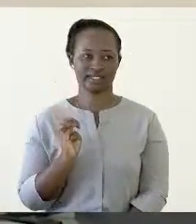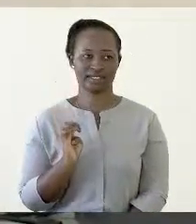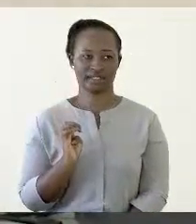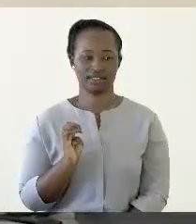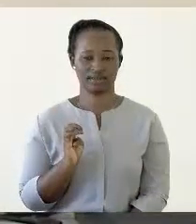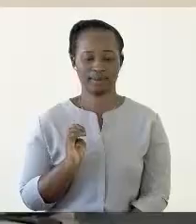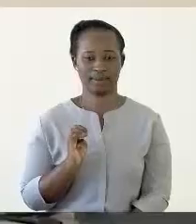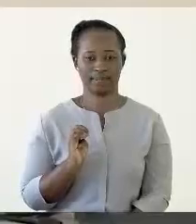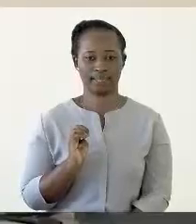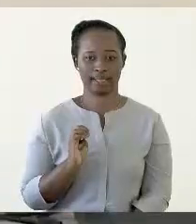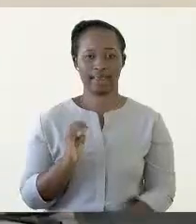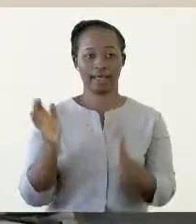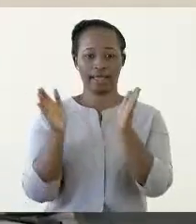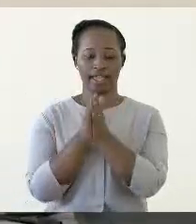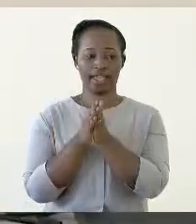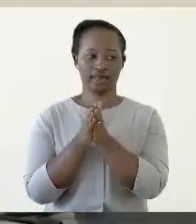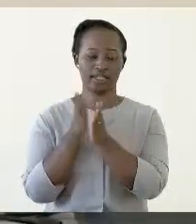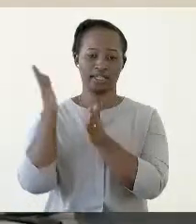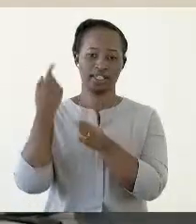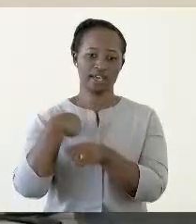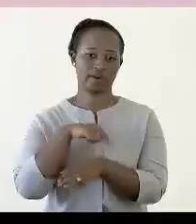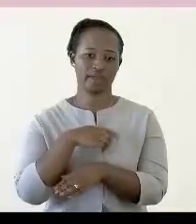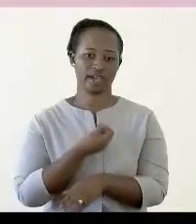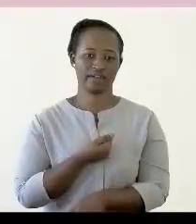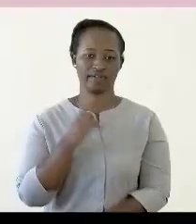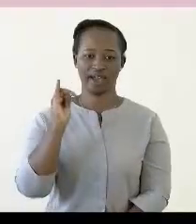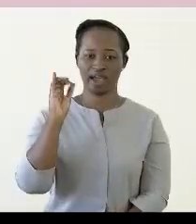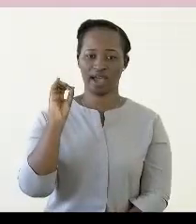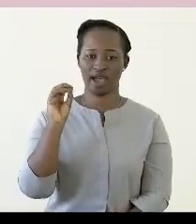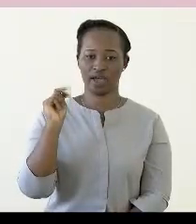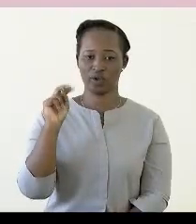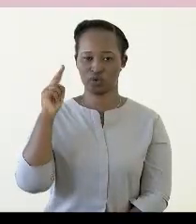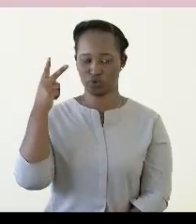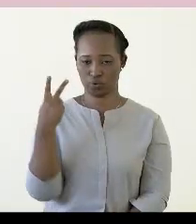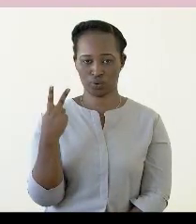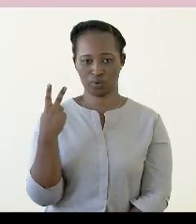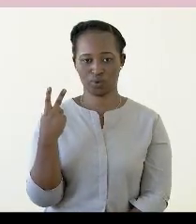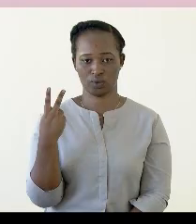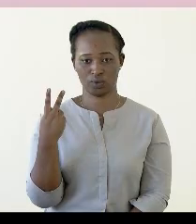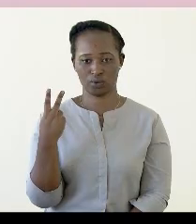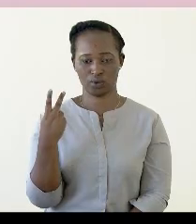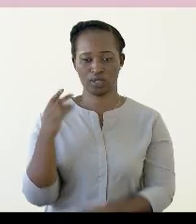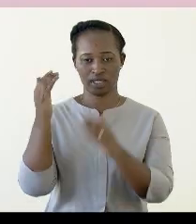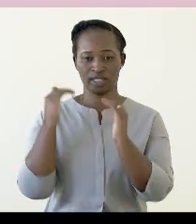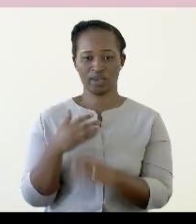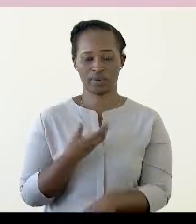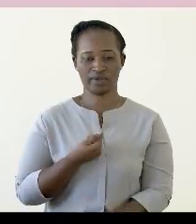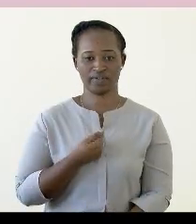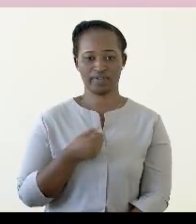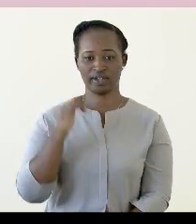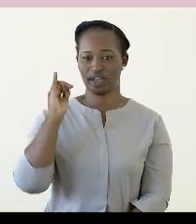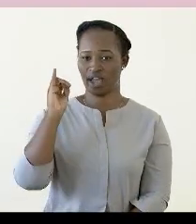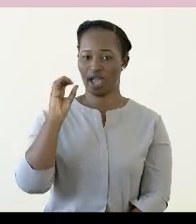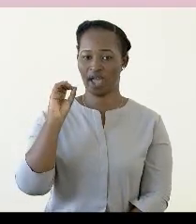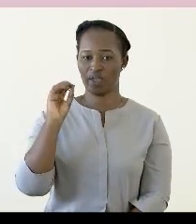Nitride. And here we have iron 2. Iron 2. And here we have iron